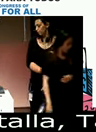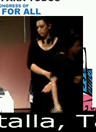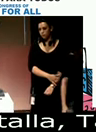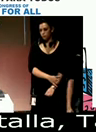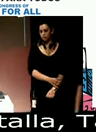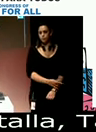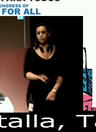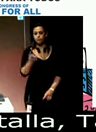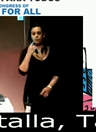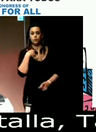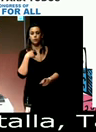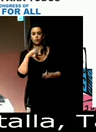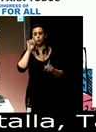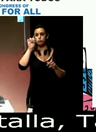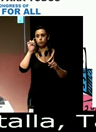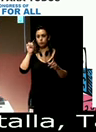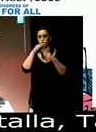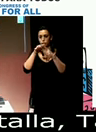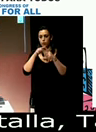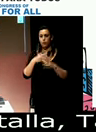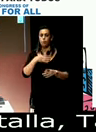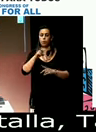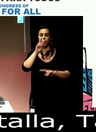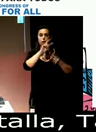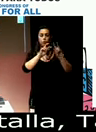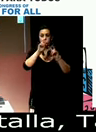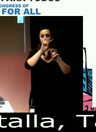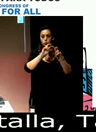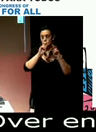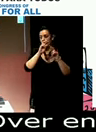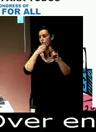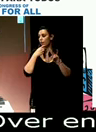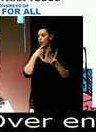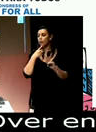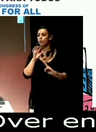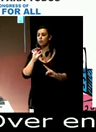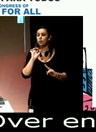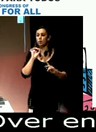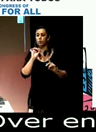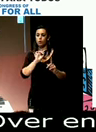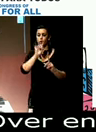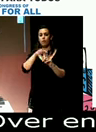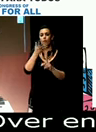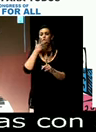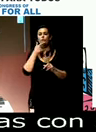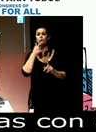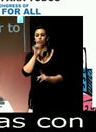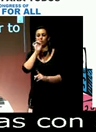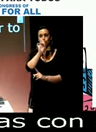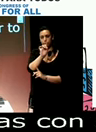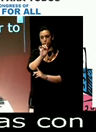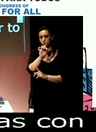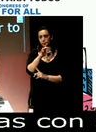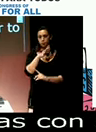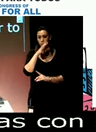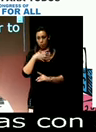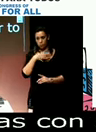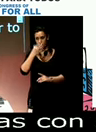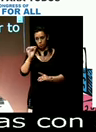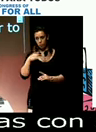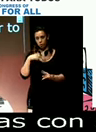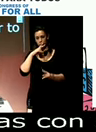for people with intellectual impairments. So we have different choices